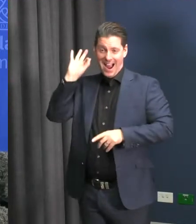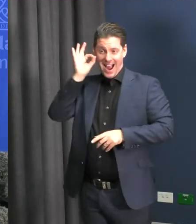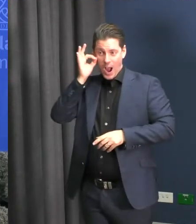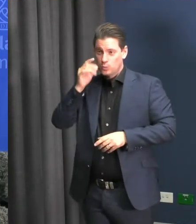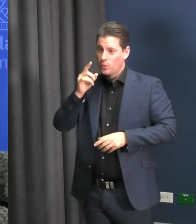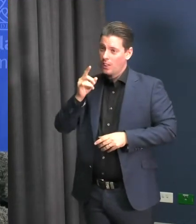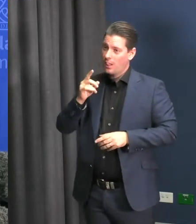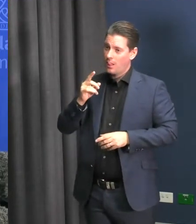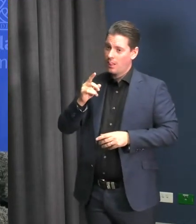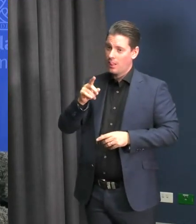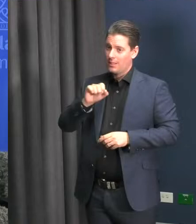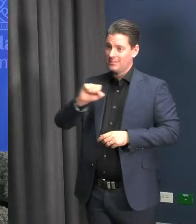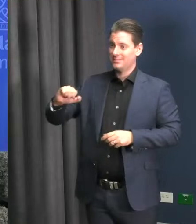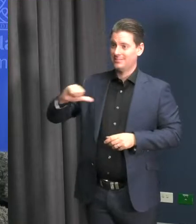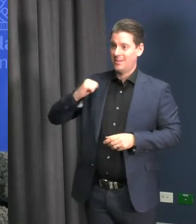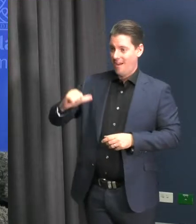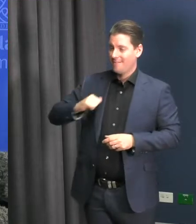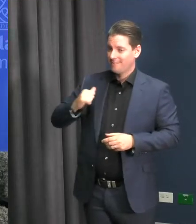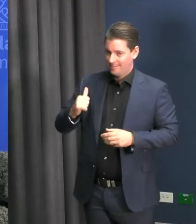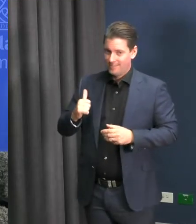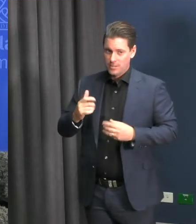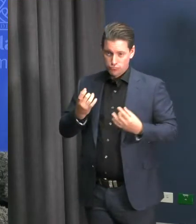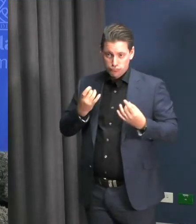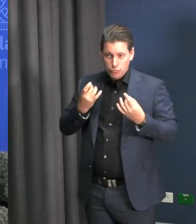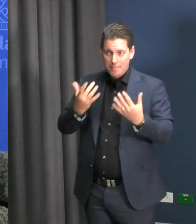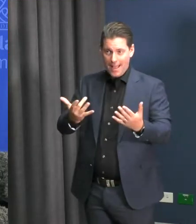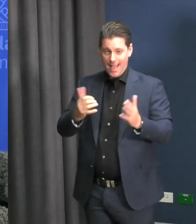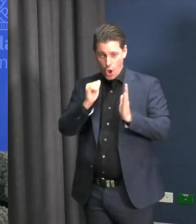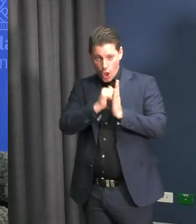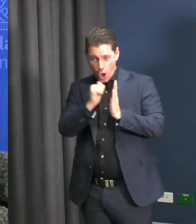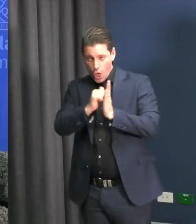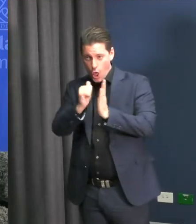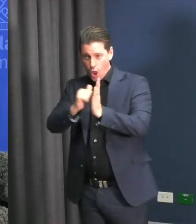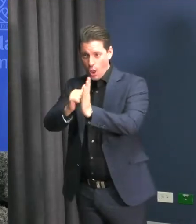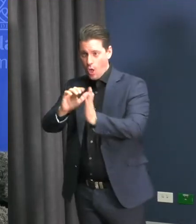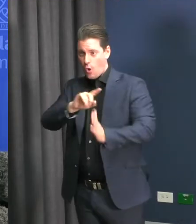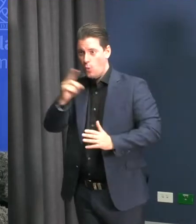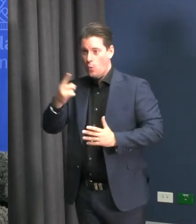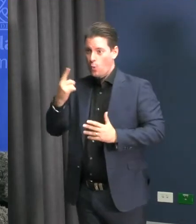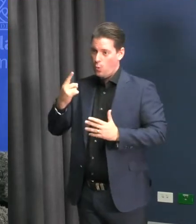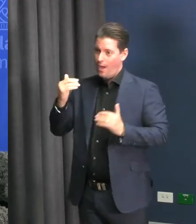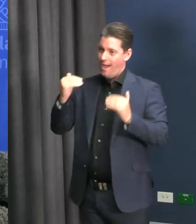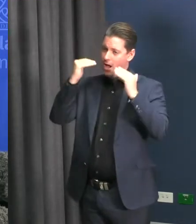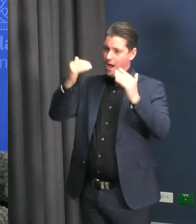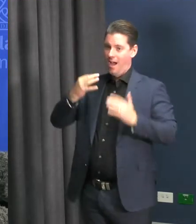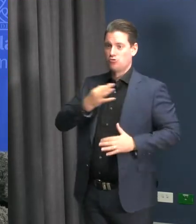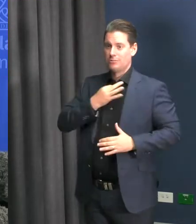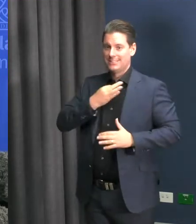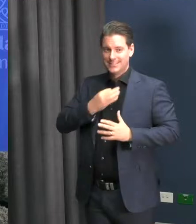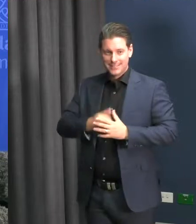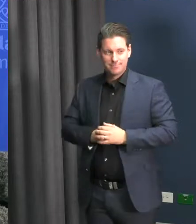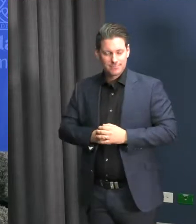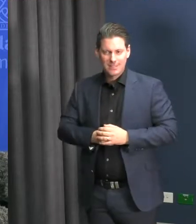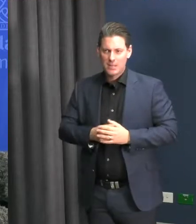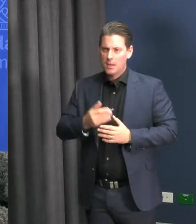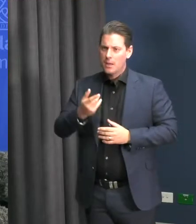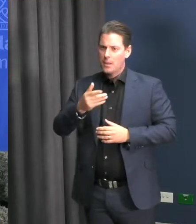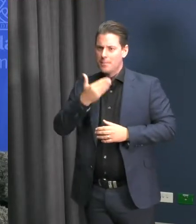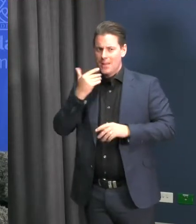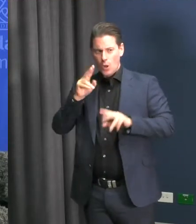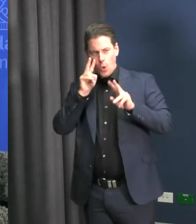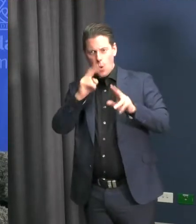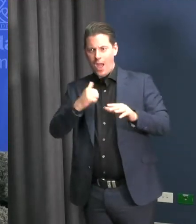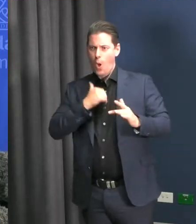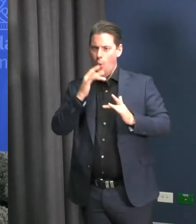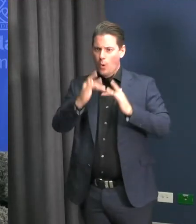done a marvellous amount of work ensuring that people are there to go door to door, but also stay connected on the website. Listen to